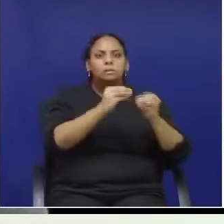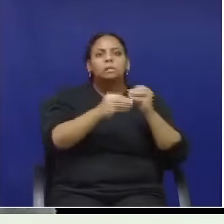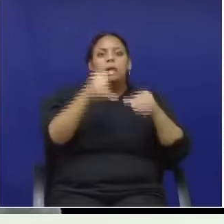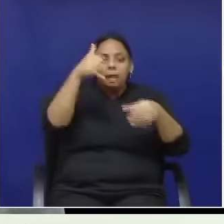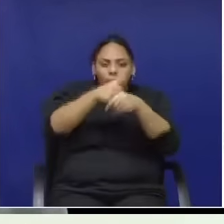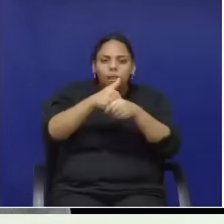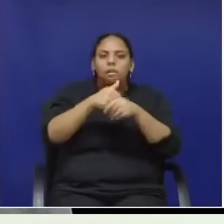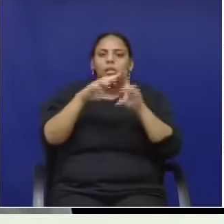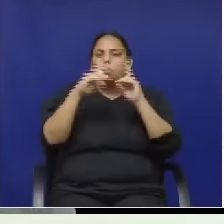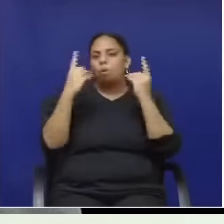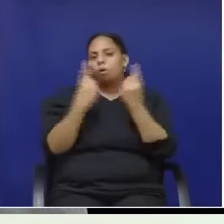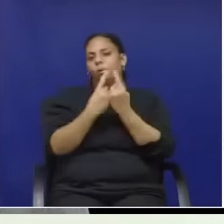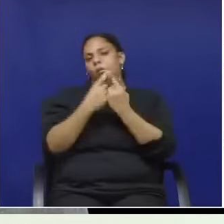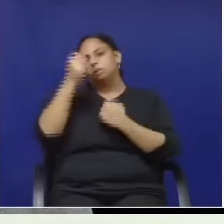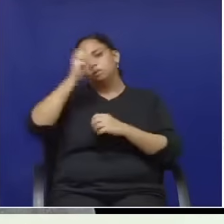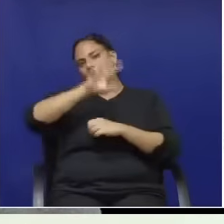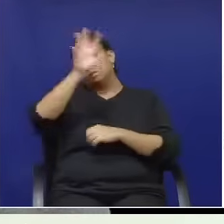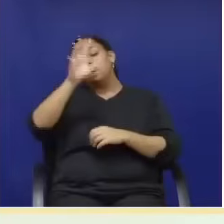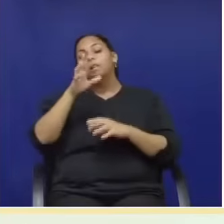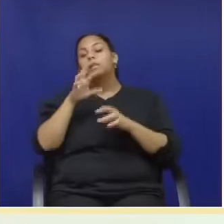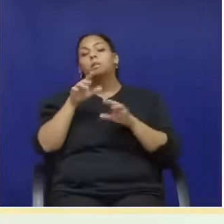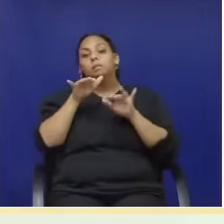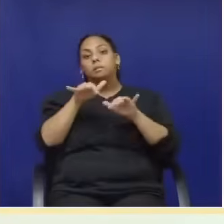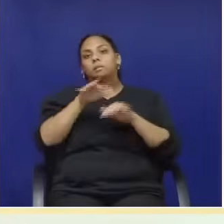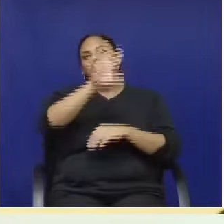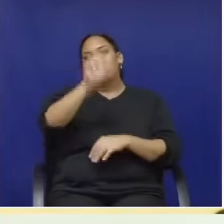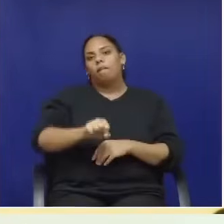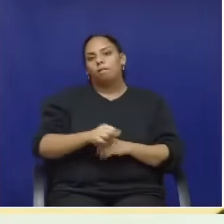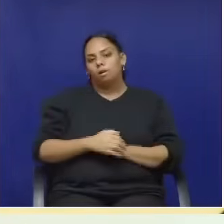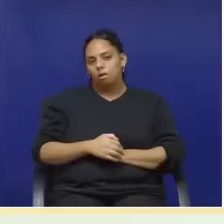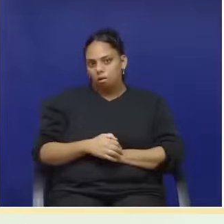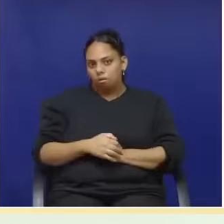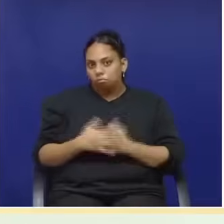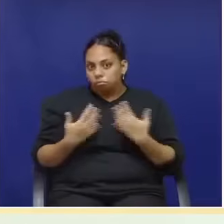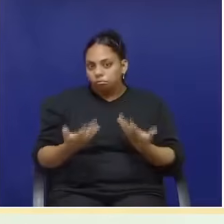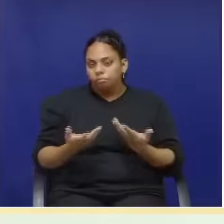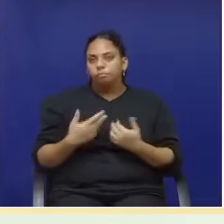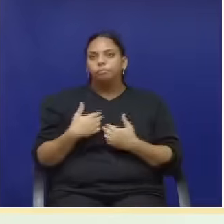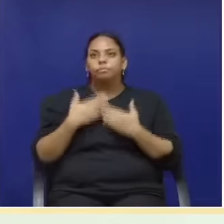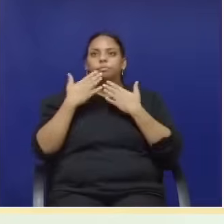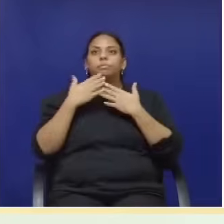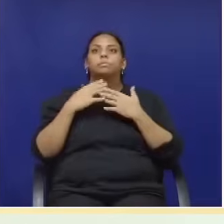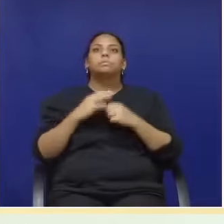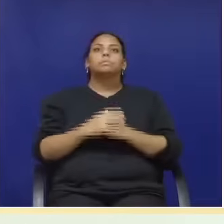Republic of South Africa? Thank you. The Honourable Deputy Minister.